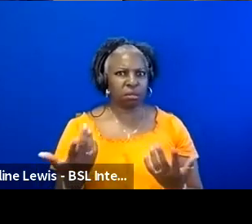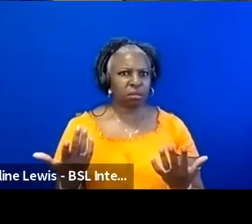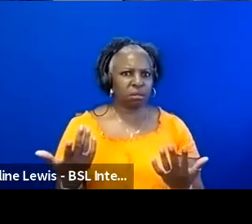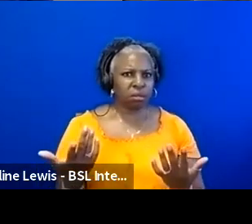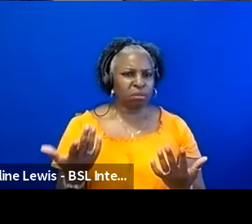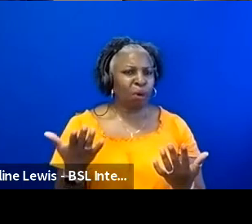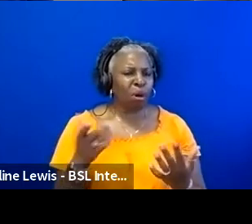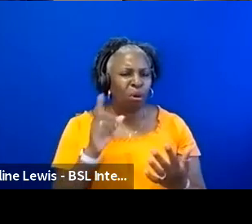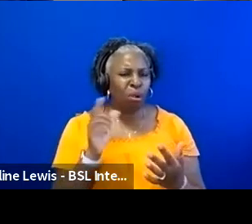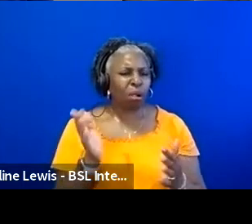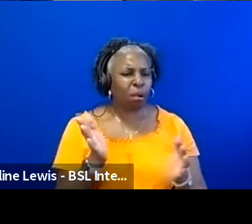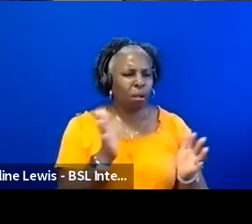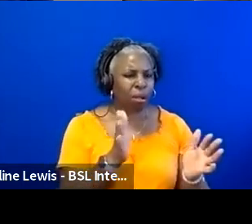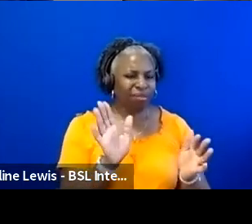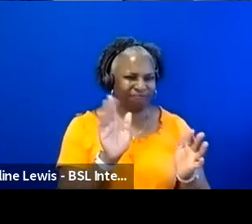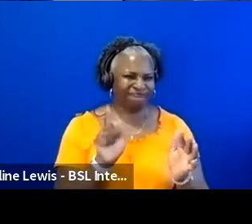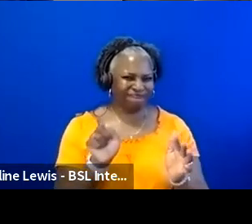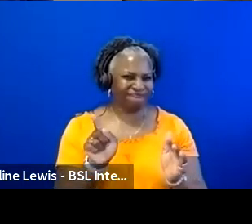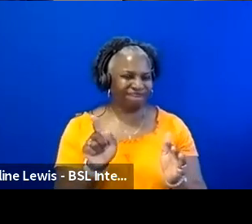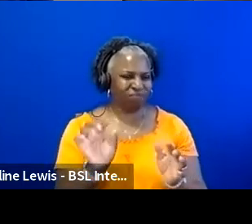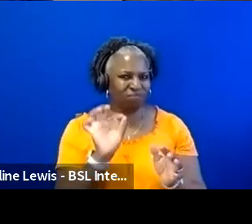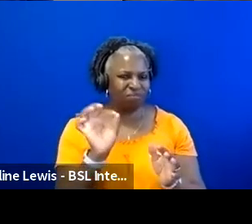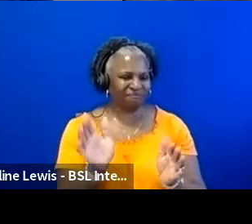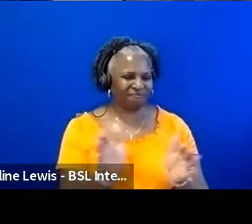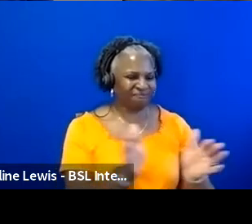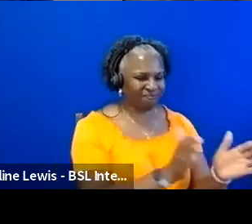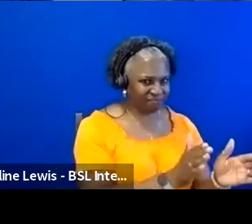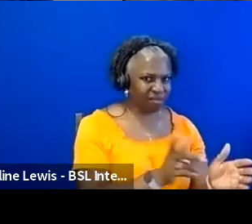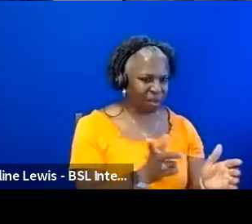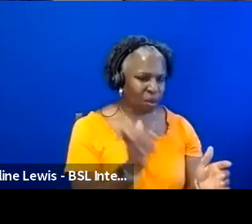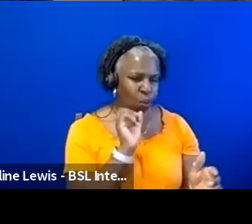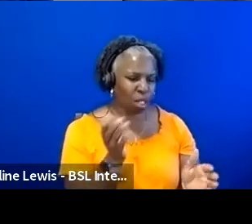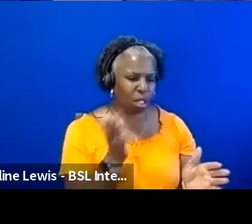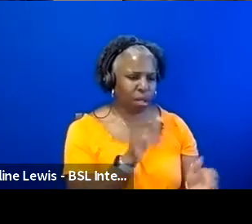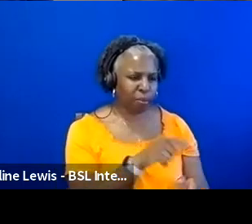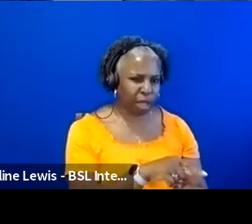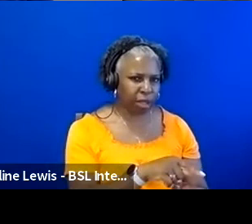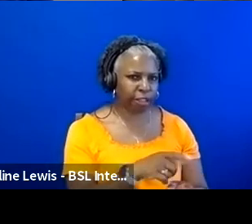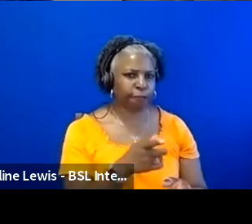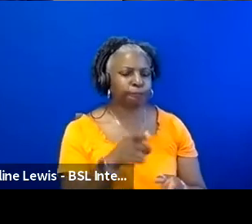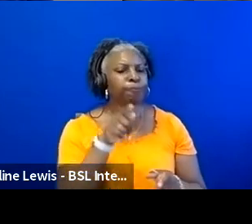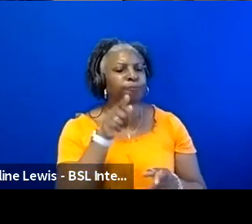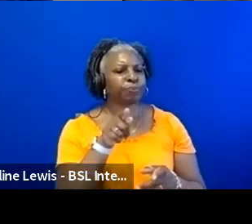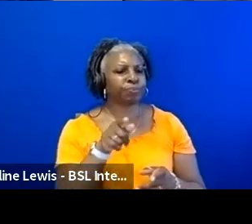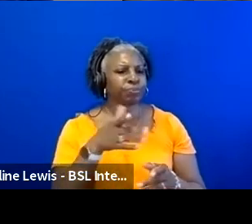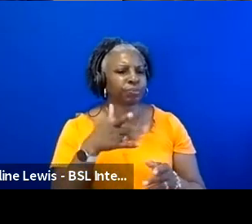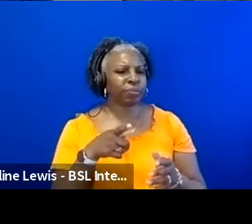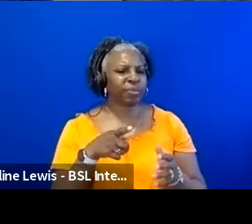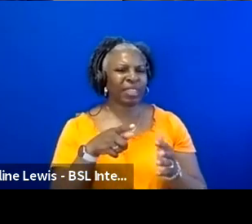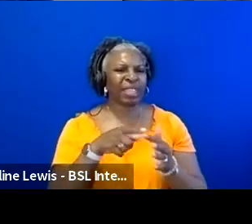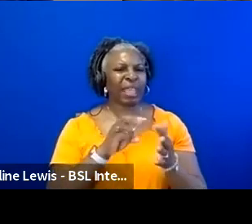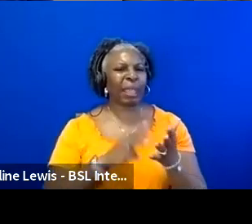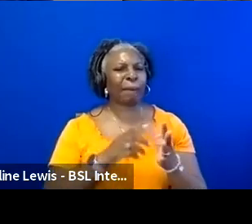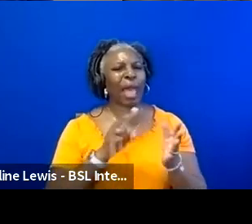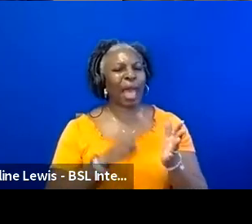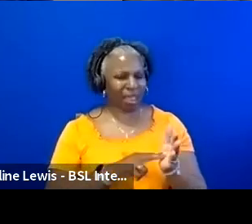back to that. I know that we're getting some questions in, and I would welcome everyone to ask questions. I also want to very much come back to Iman because you haven't had enough time